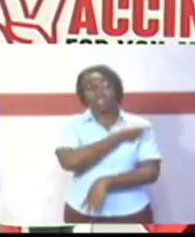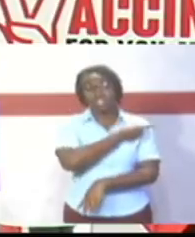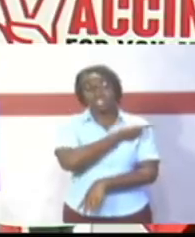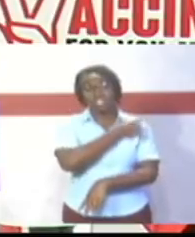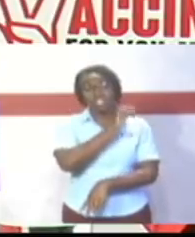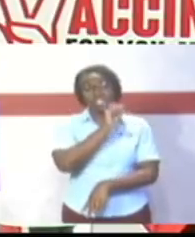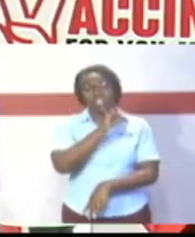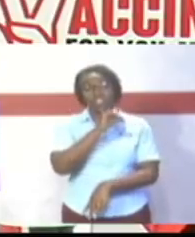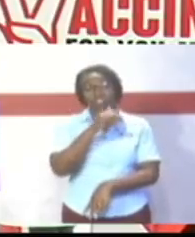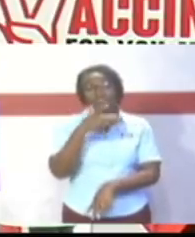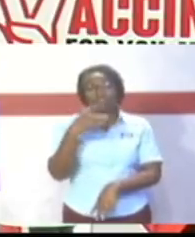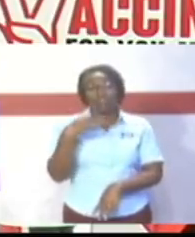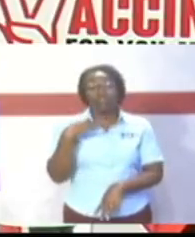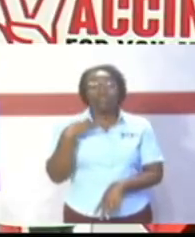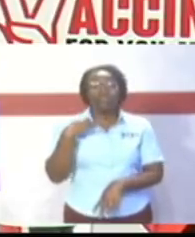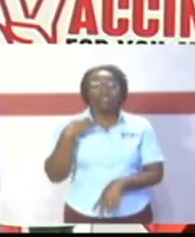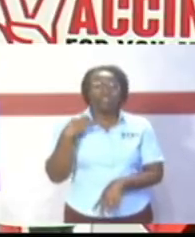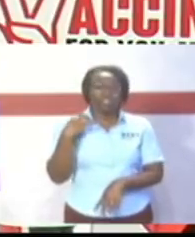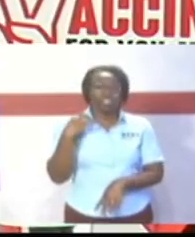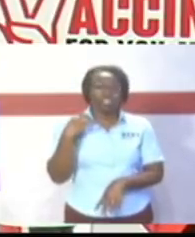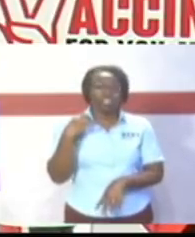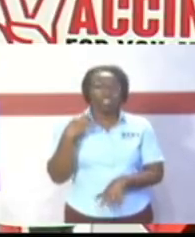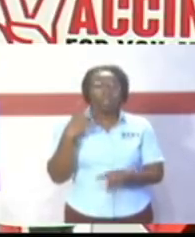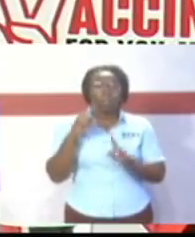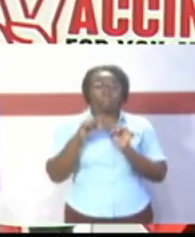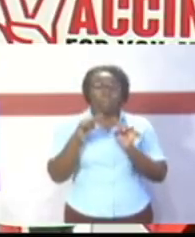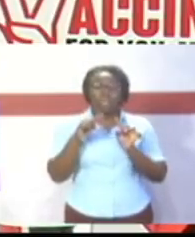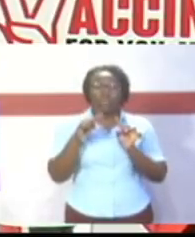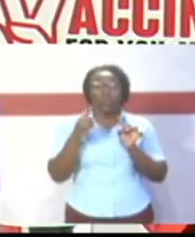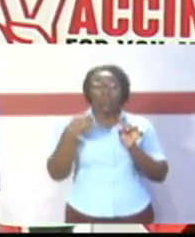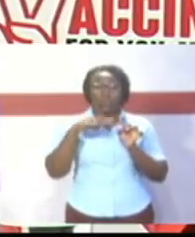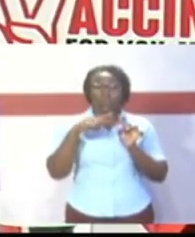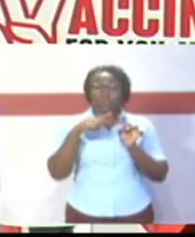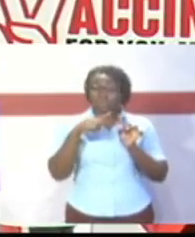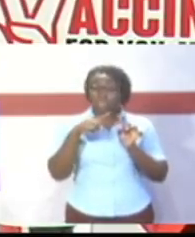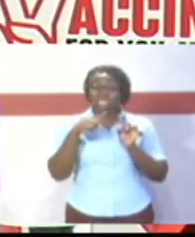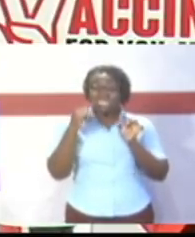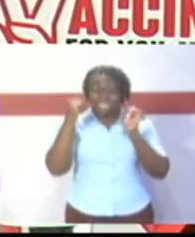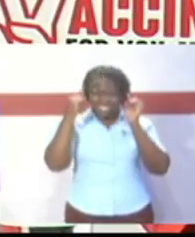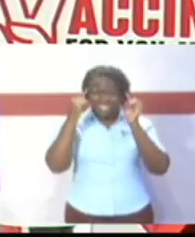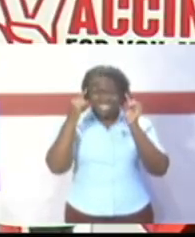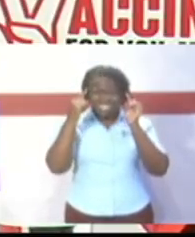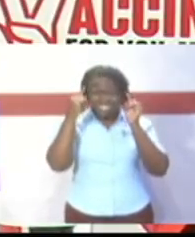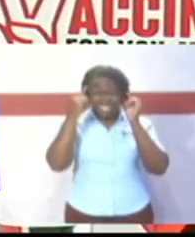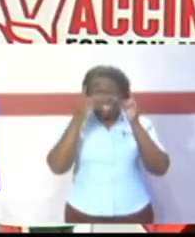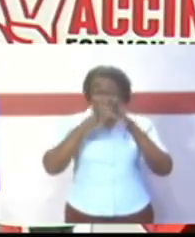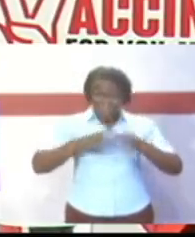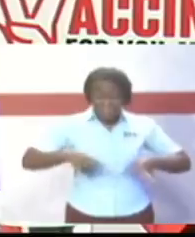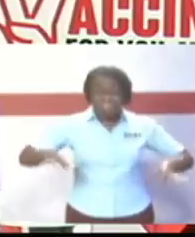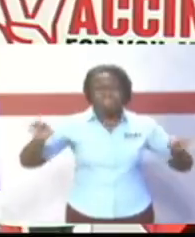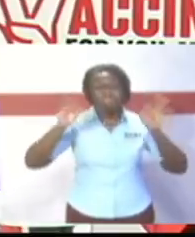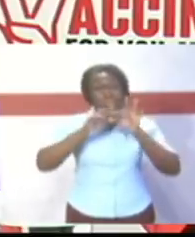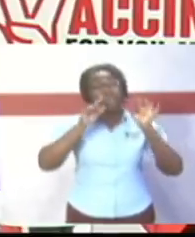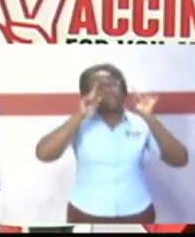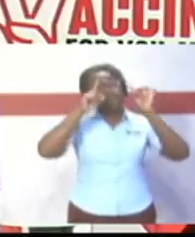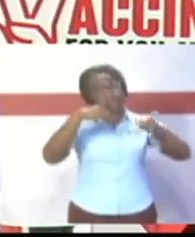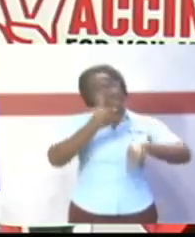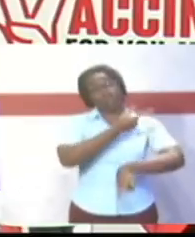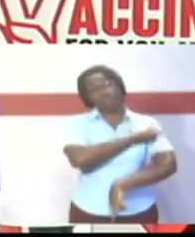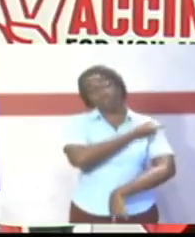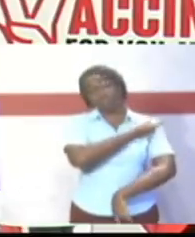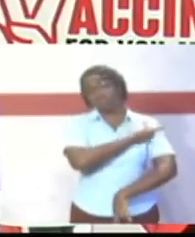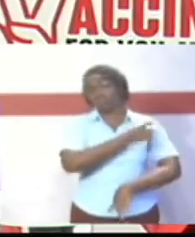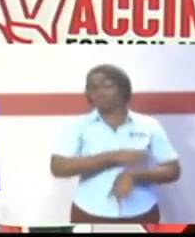voluntary, but highly, highly recommended. What we are asking people to do differently is this.